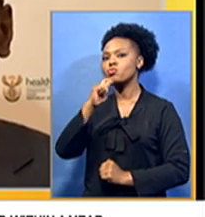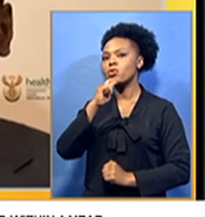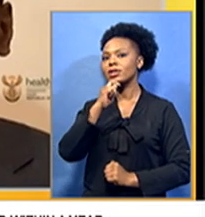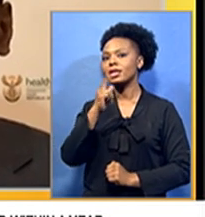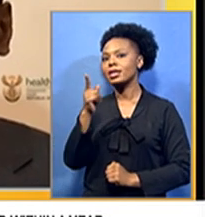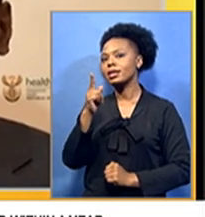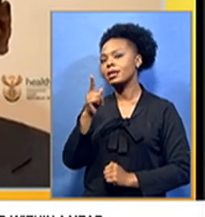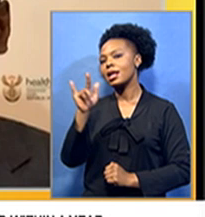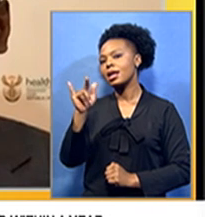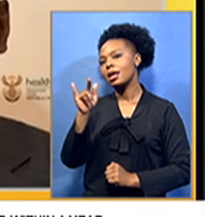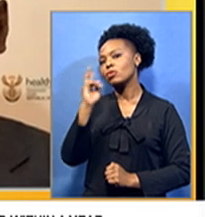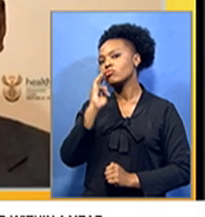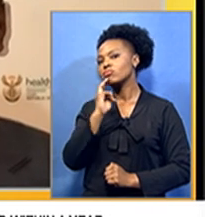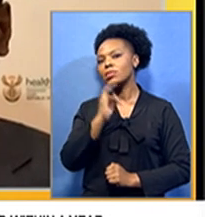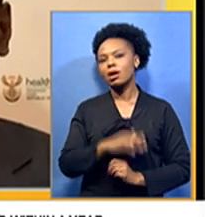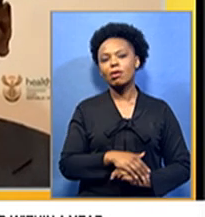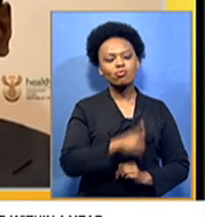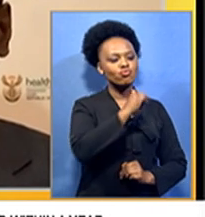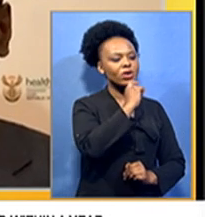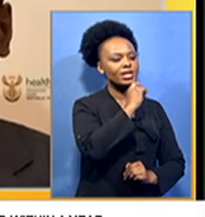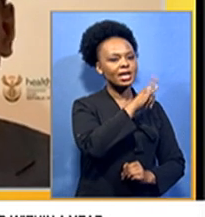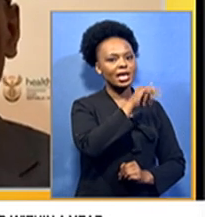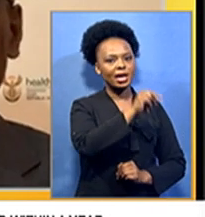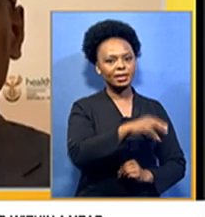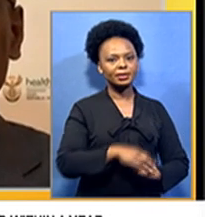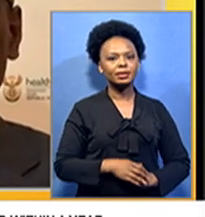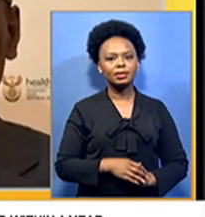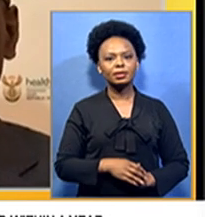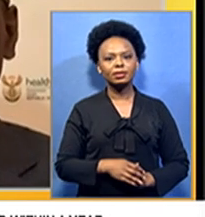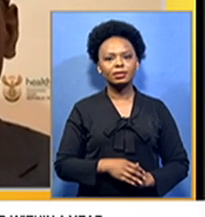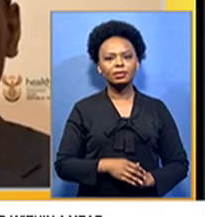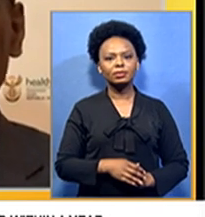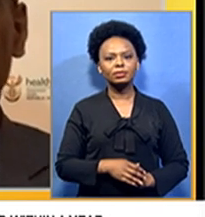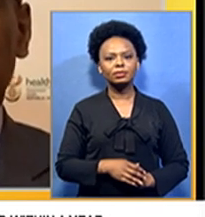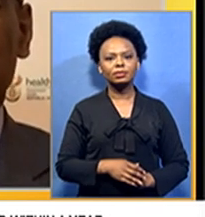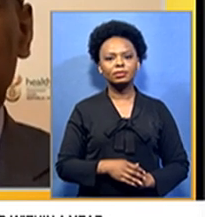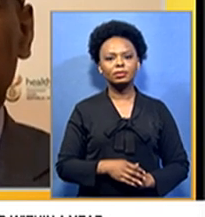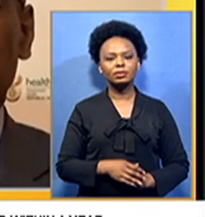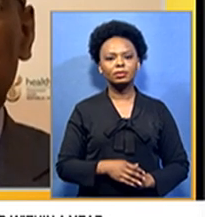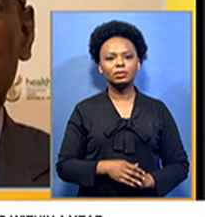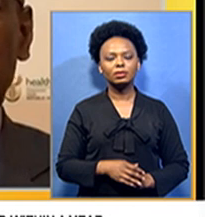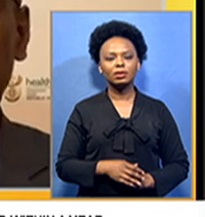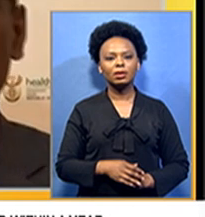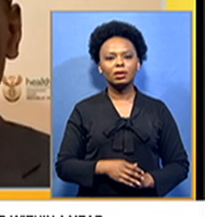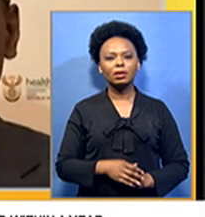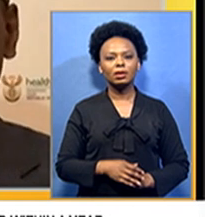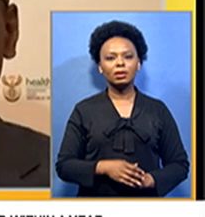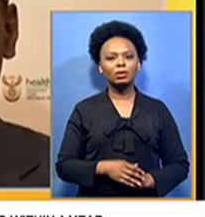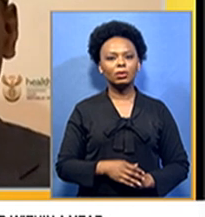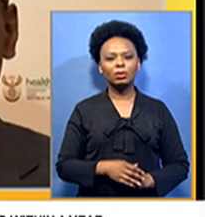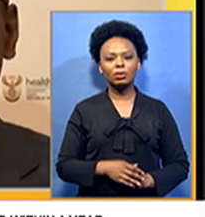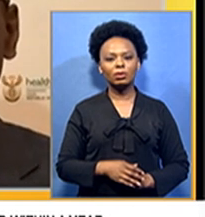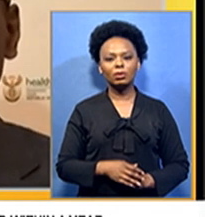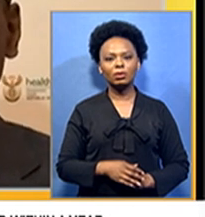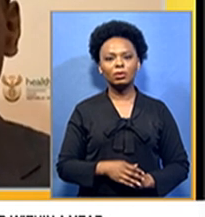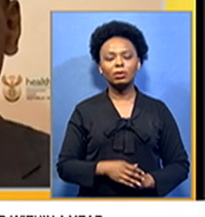Oh, I'm so glad we've got you. It's good to see you and looking forward to the conversation. Minister, let's focus right